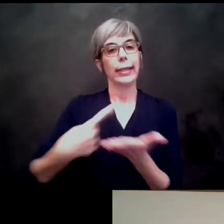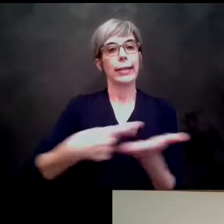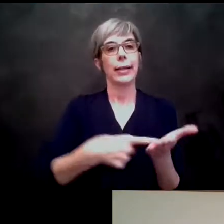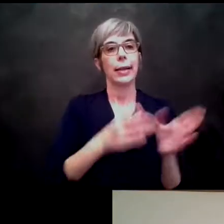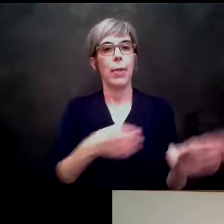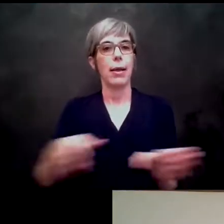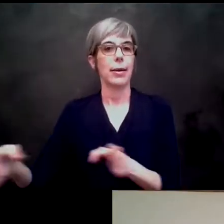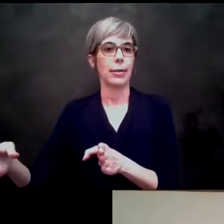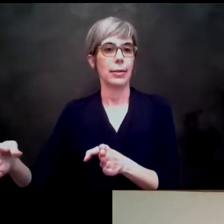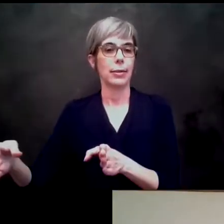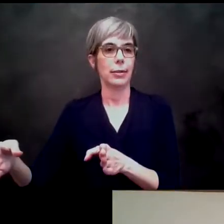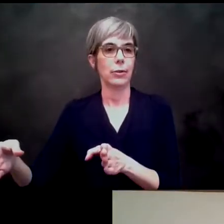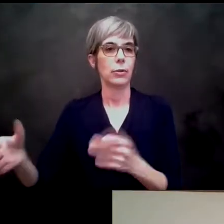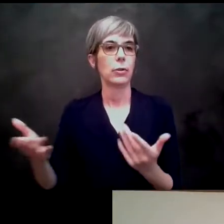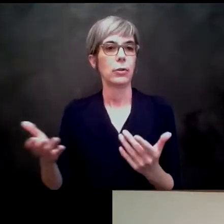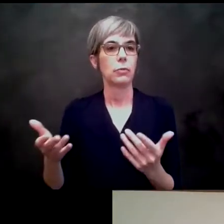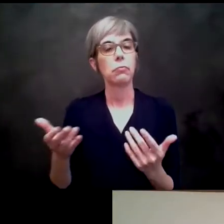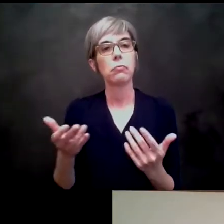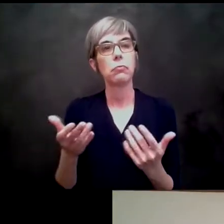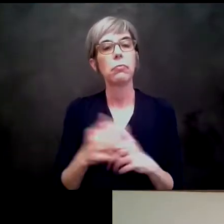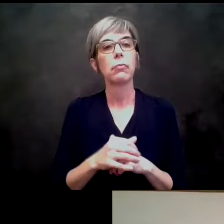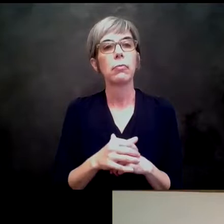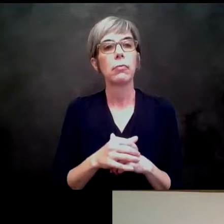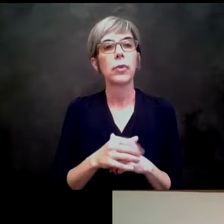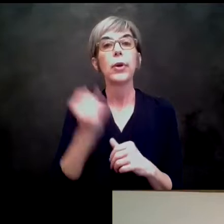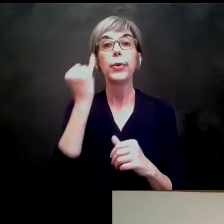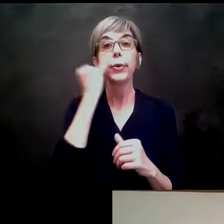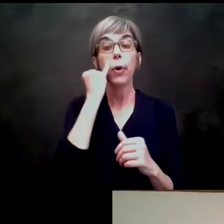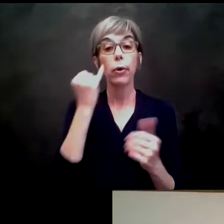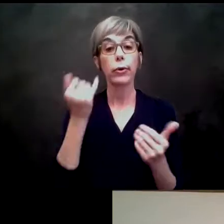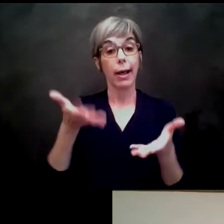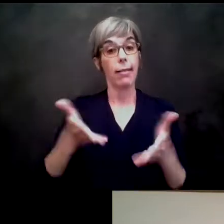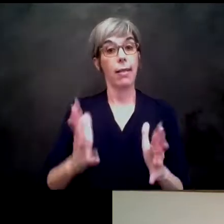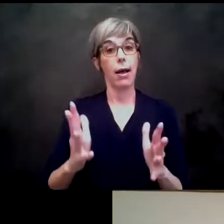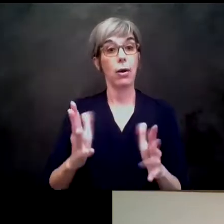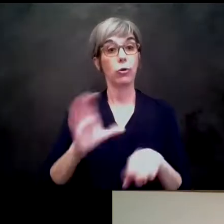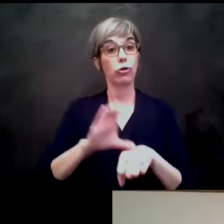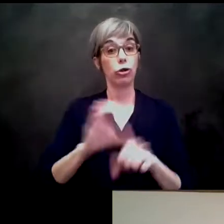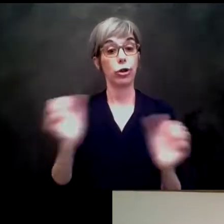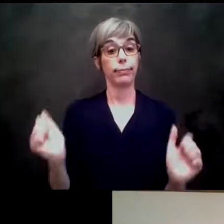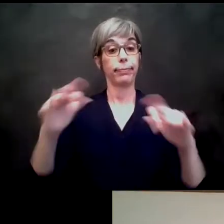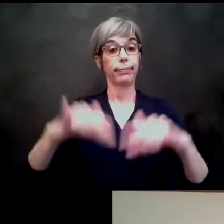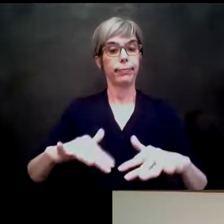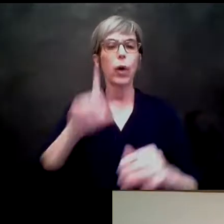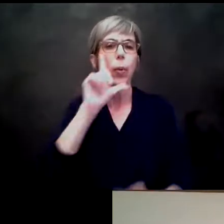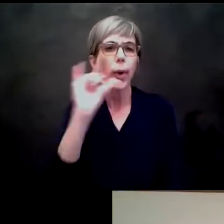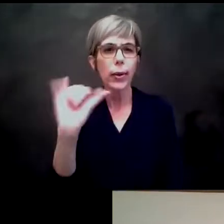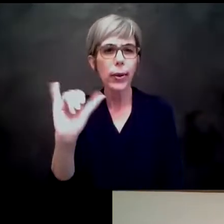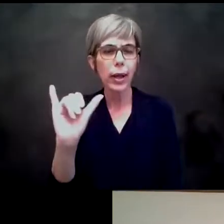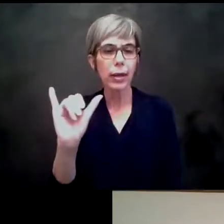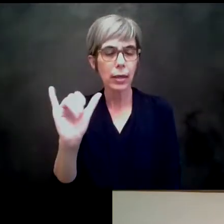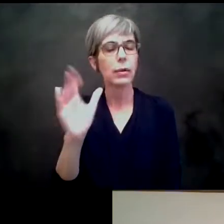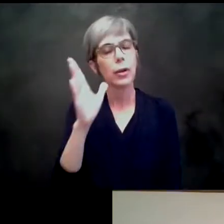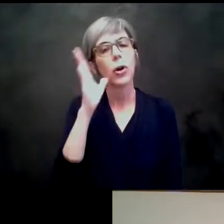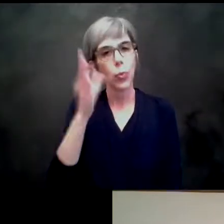going to then have formal worship services. There are going to be several restrictions.